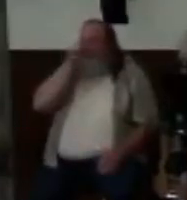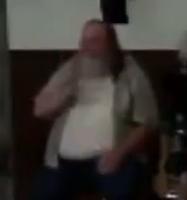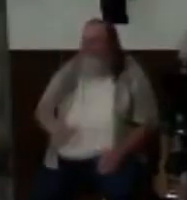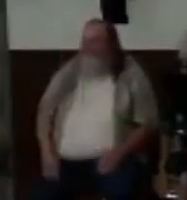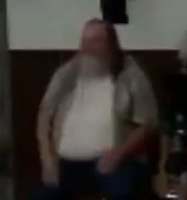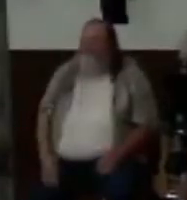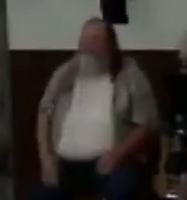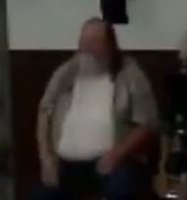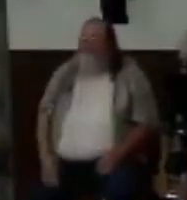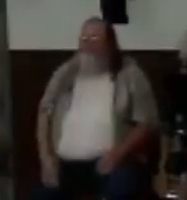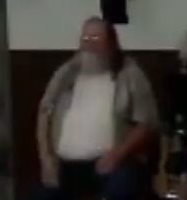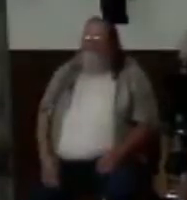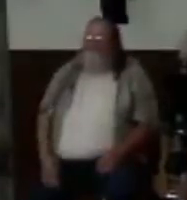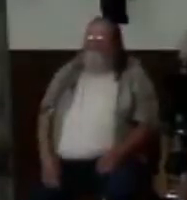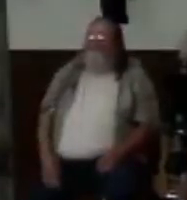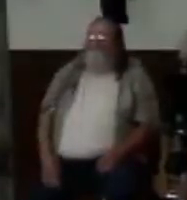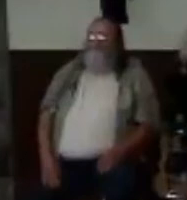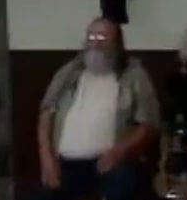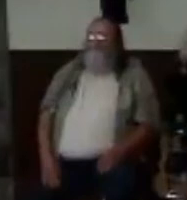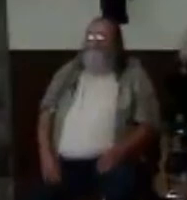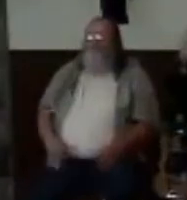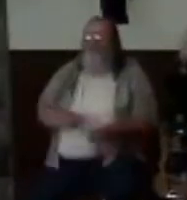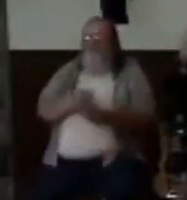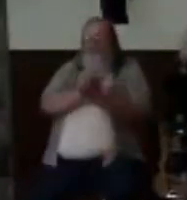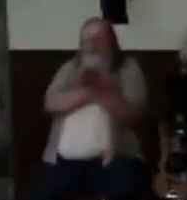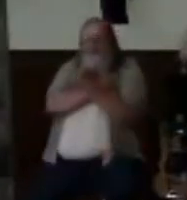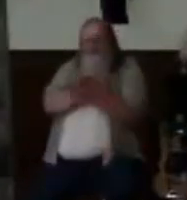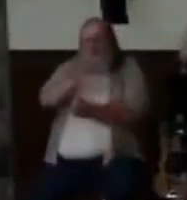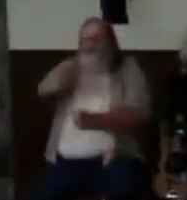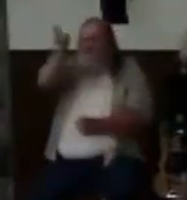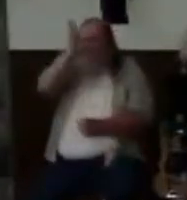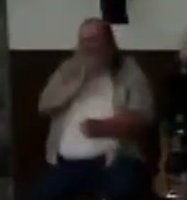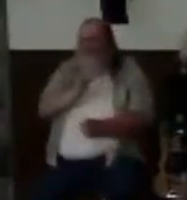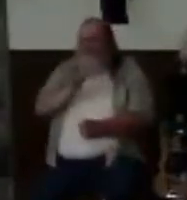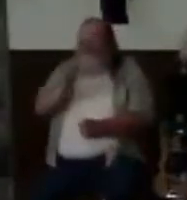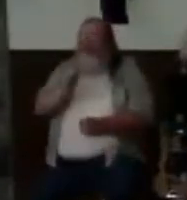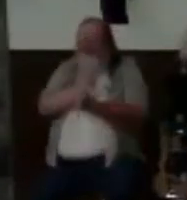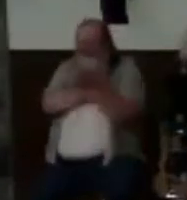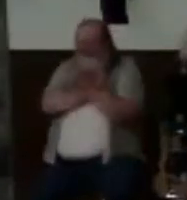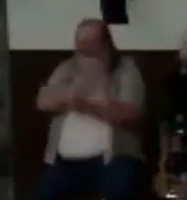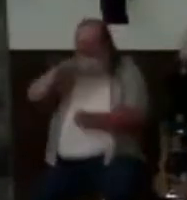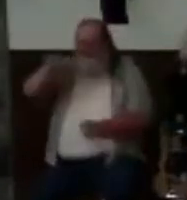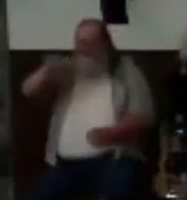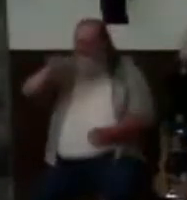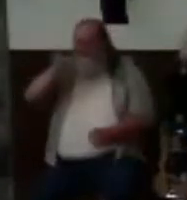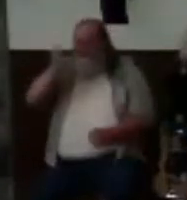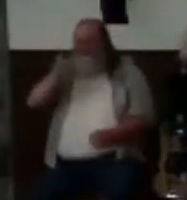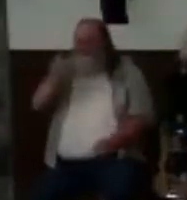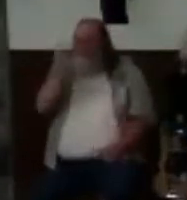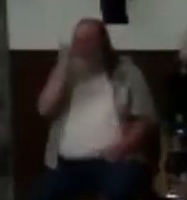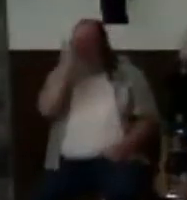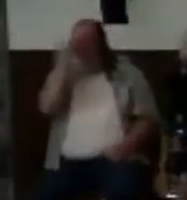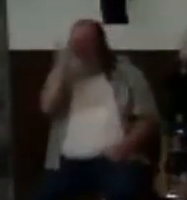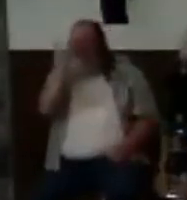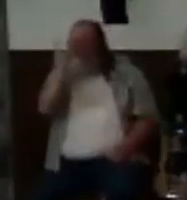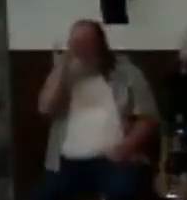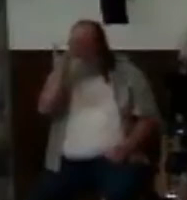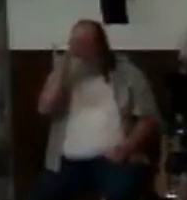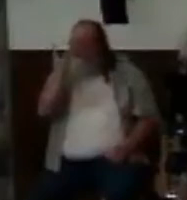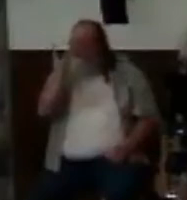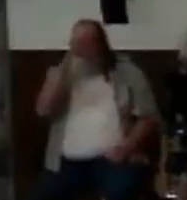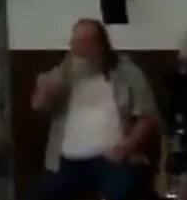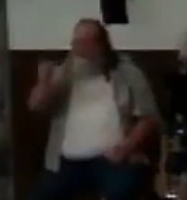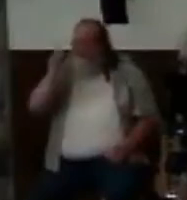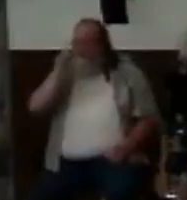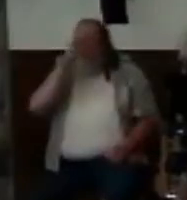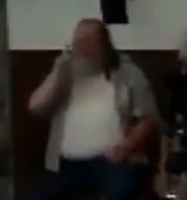But he said that these two are the most important. Matthew 22, 37. You must love the